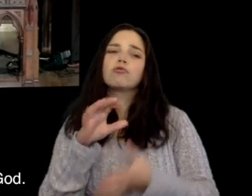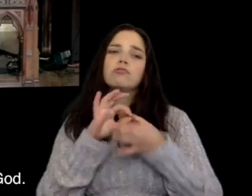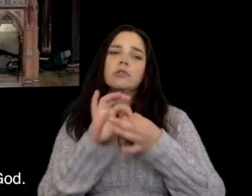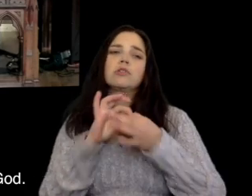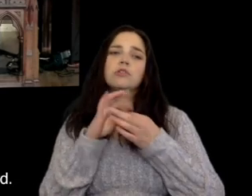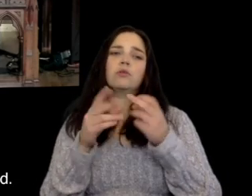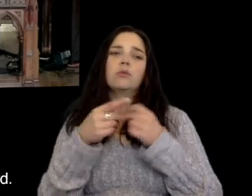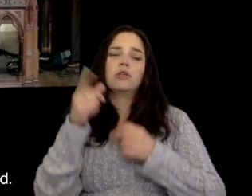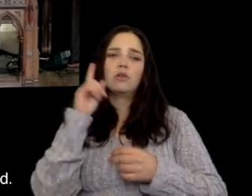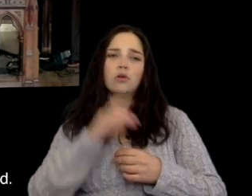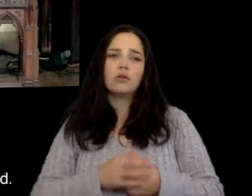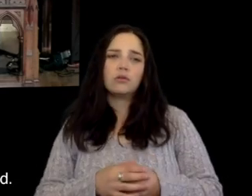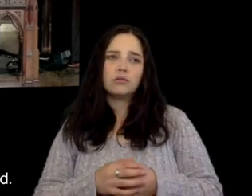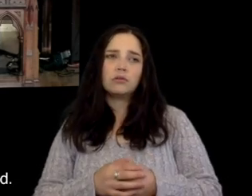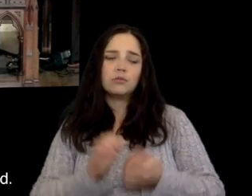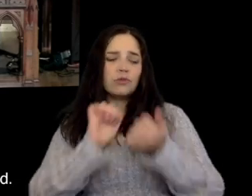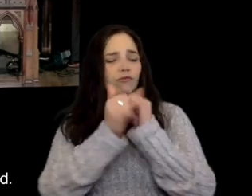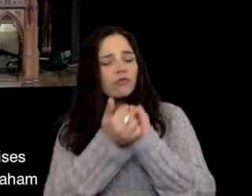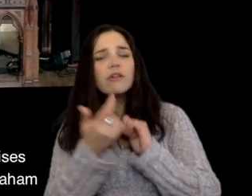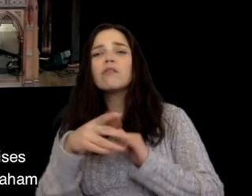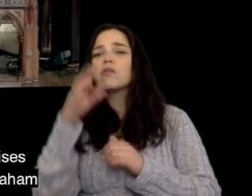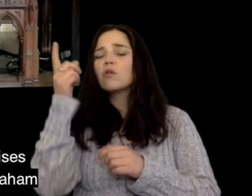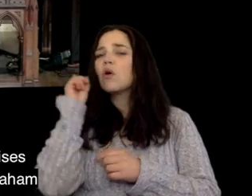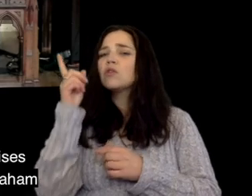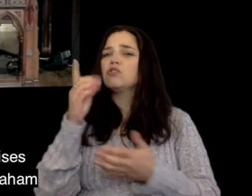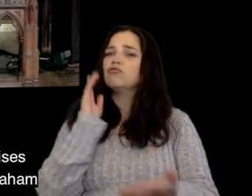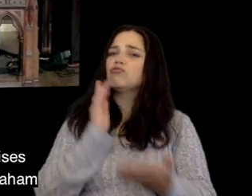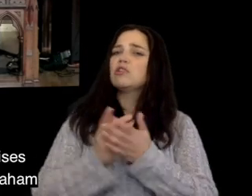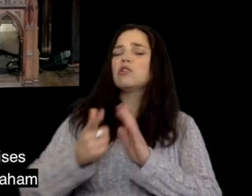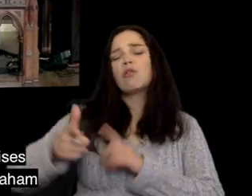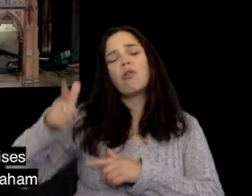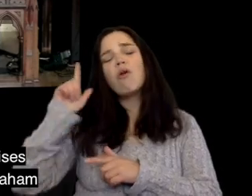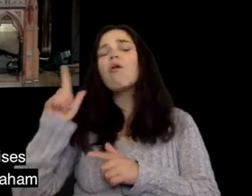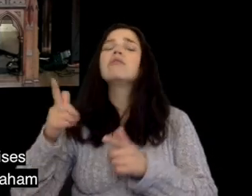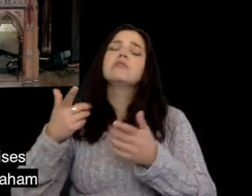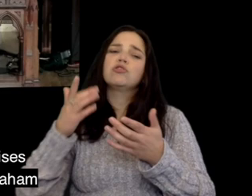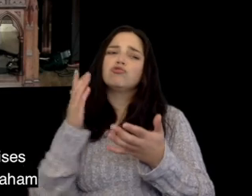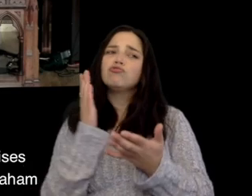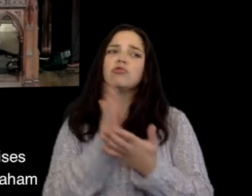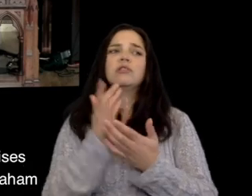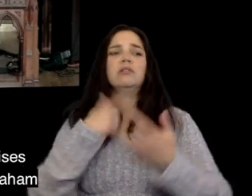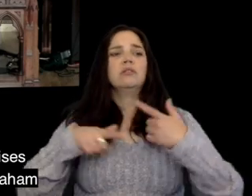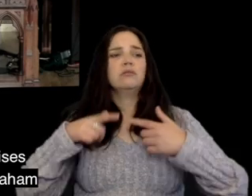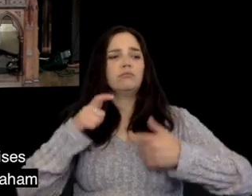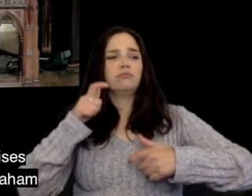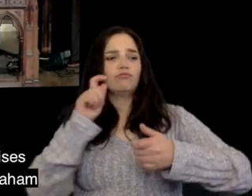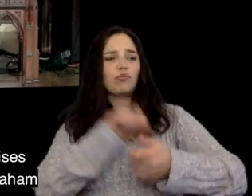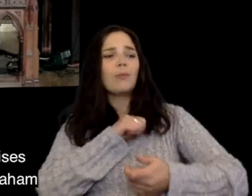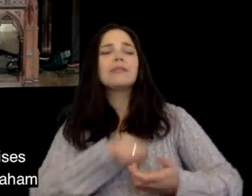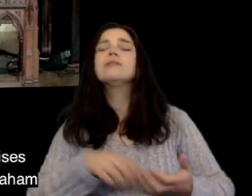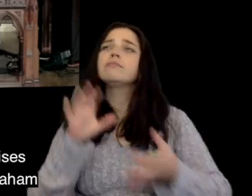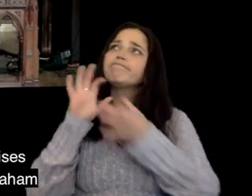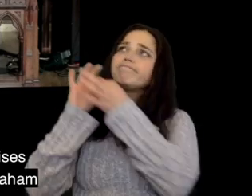a relationship with God. He was a friend of God. He trusted the Lord. He trusted his promises.